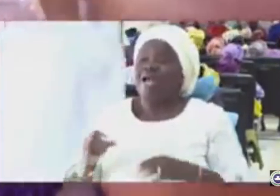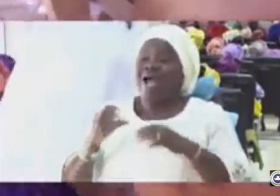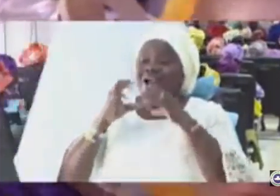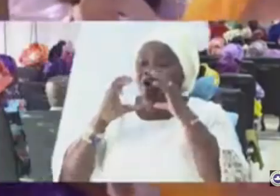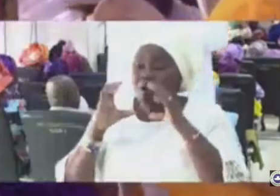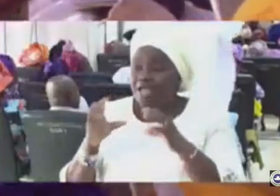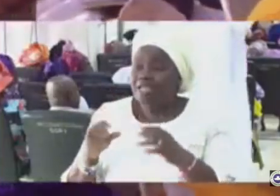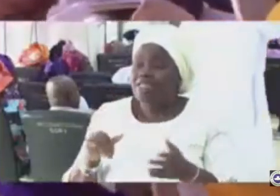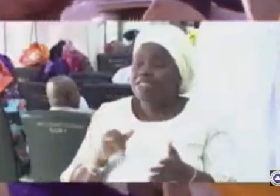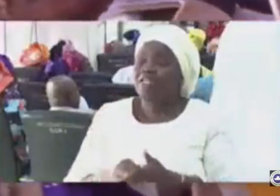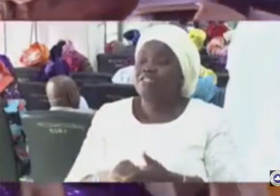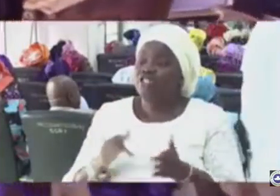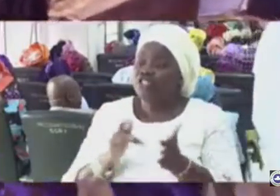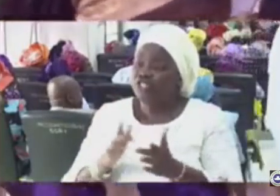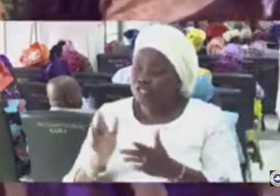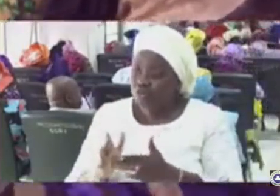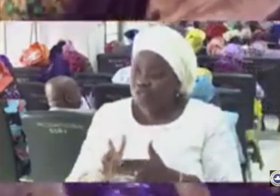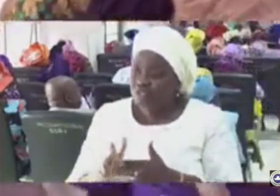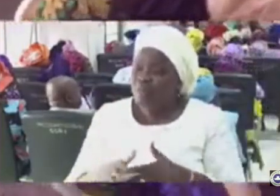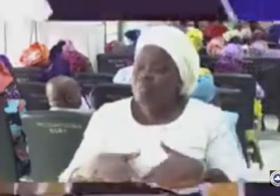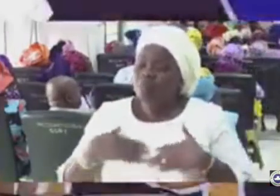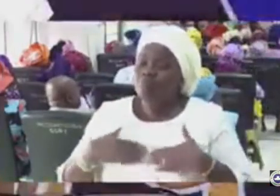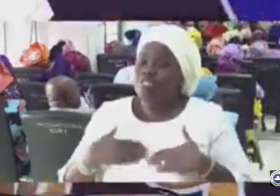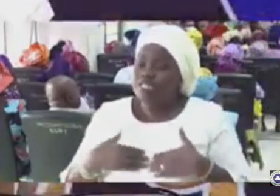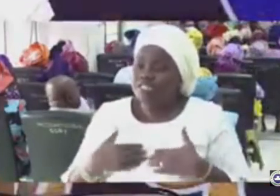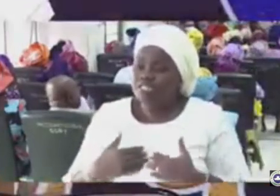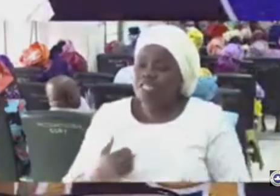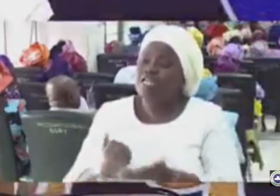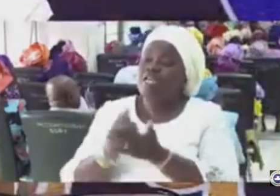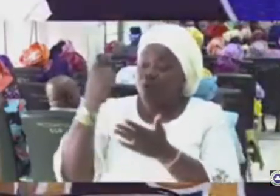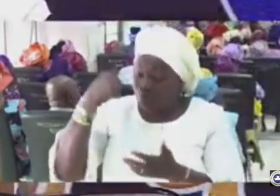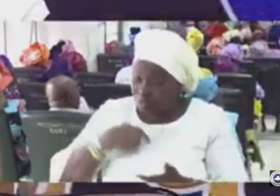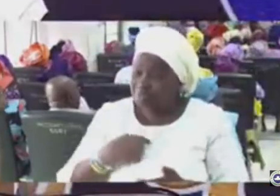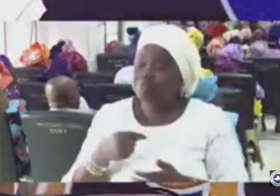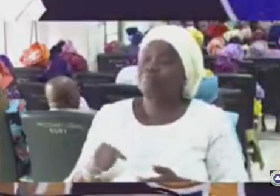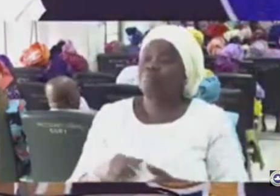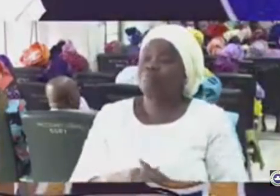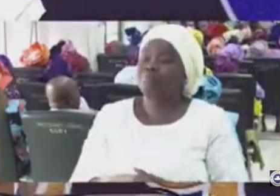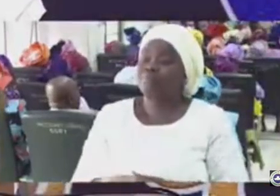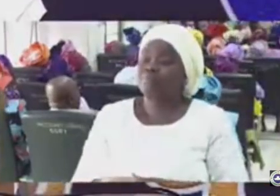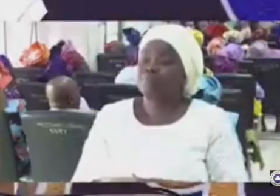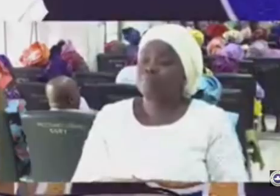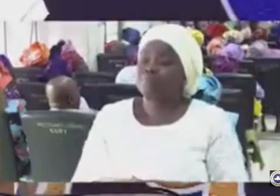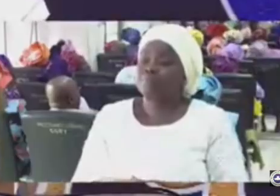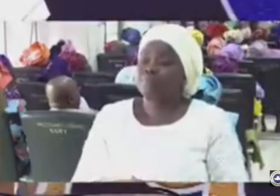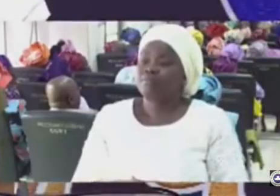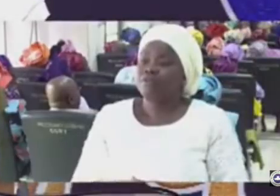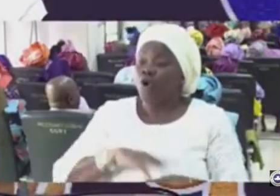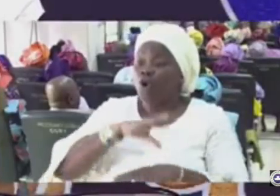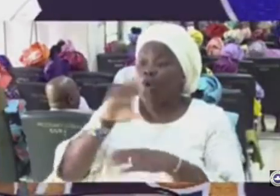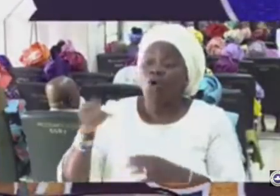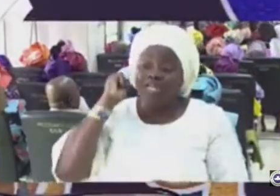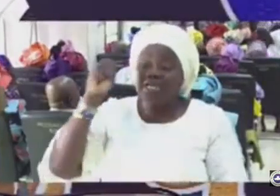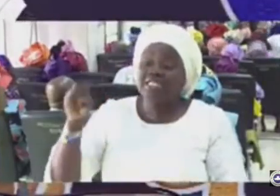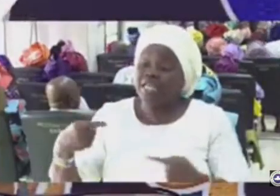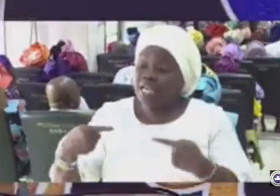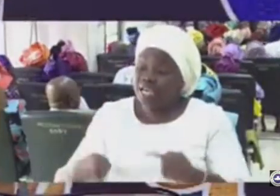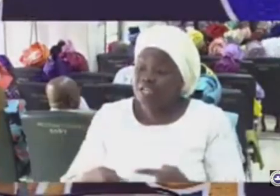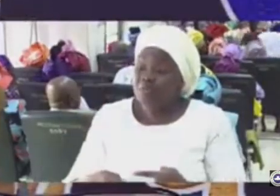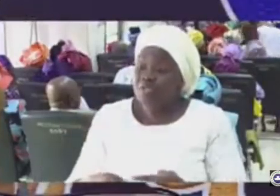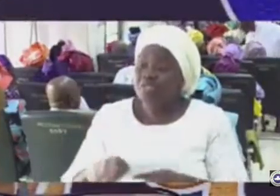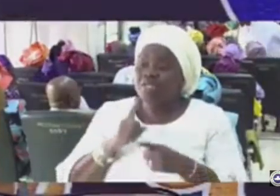The crowd showed him that day that he had enemies. They told him to shut up.